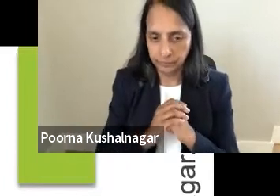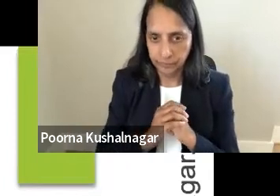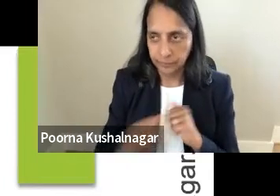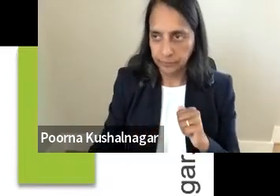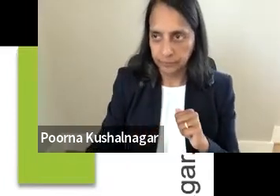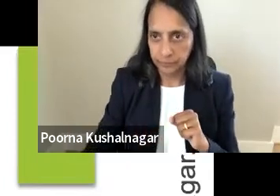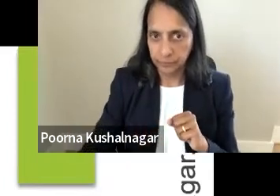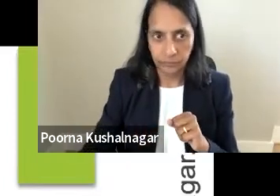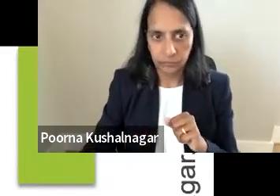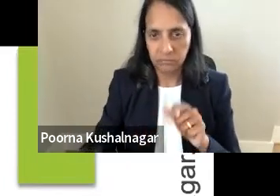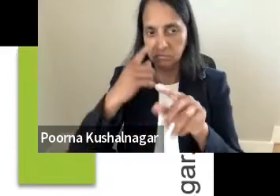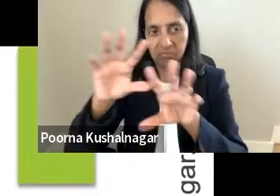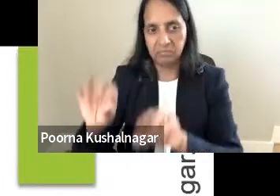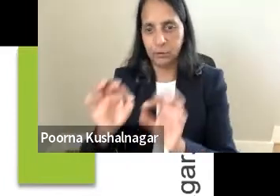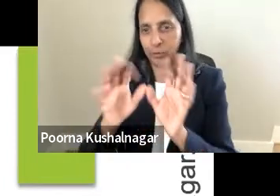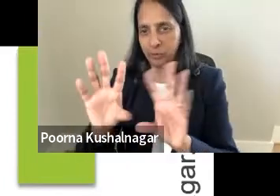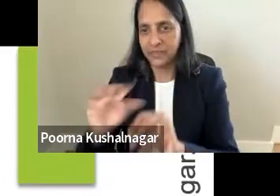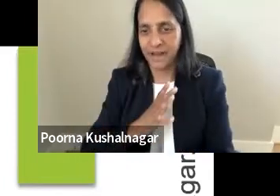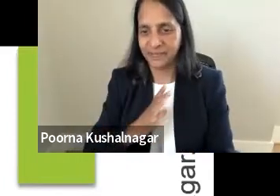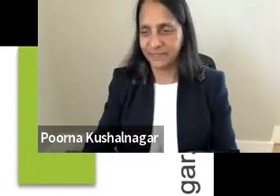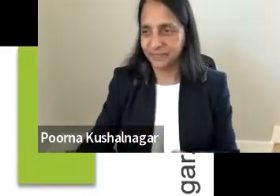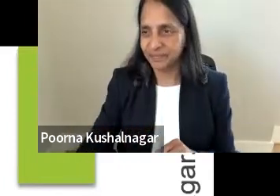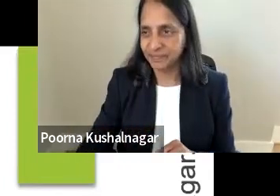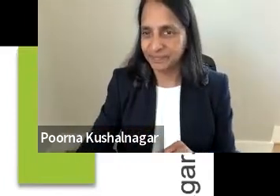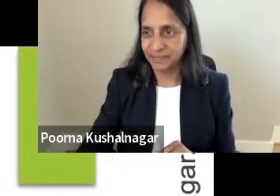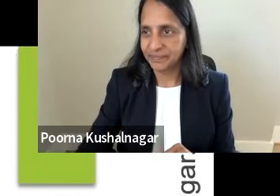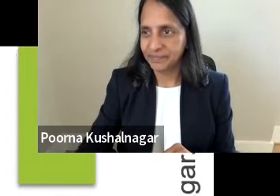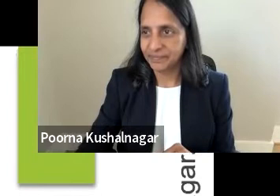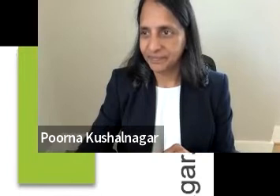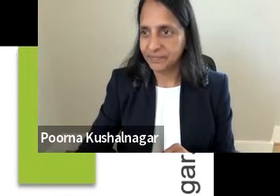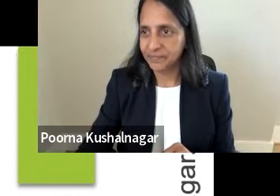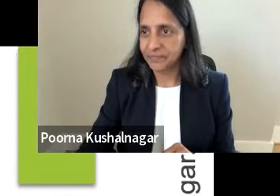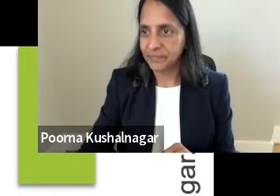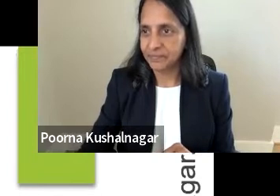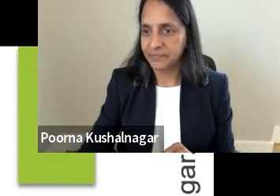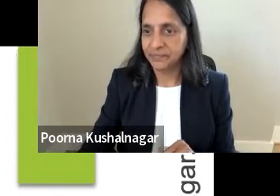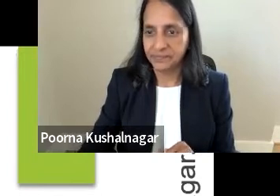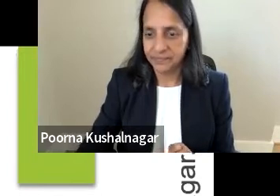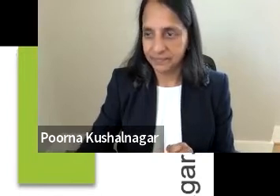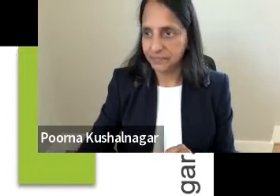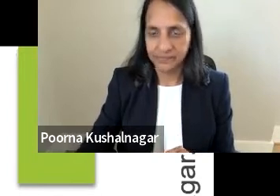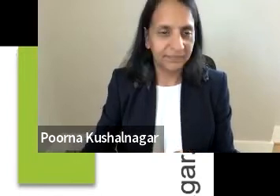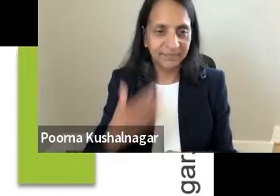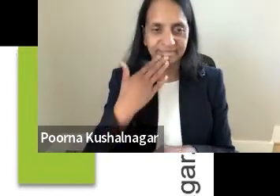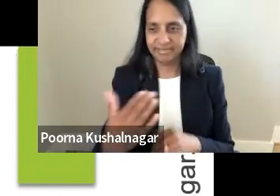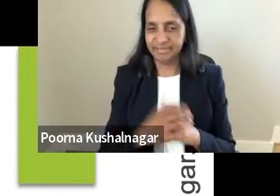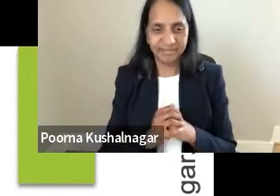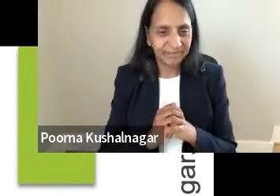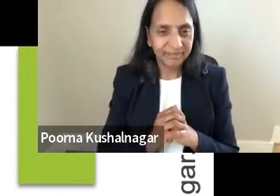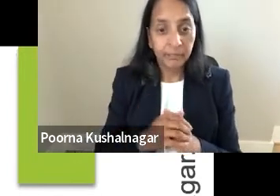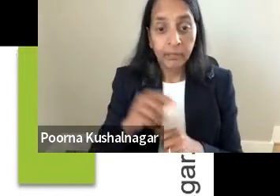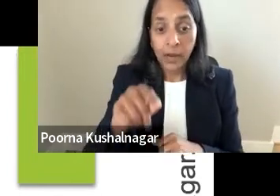So they're asking for Charette to turn off her video so they can see me fully. How's that?